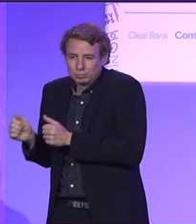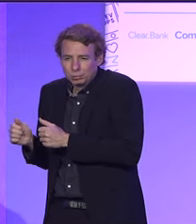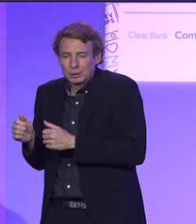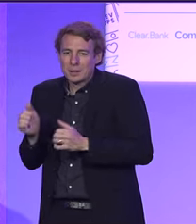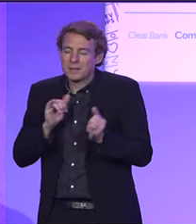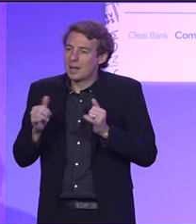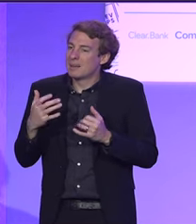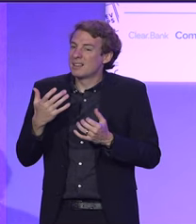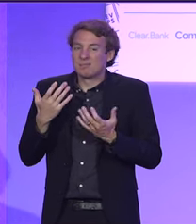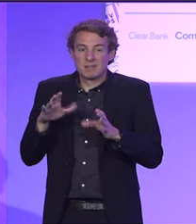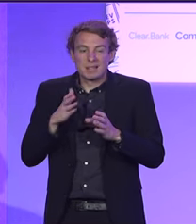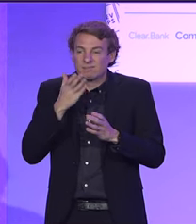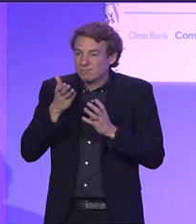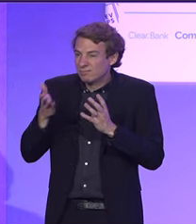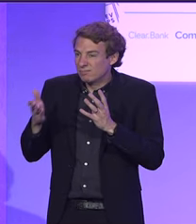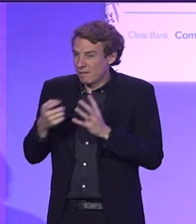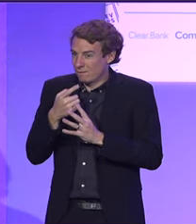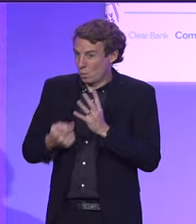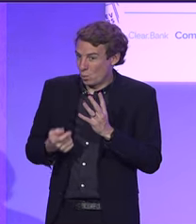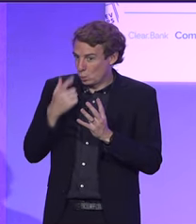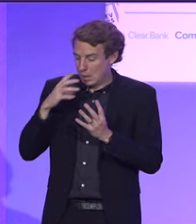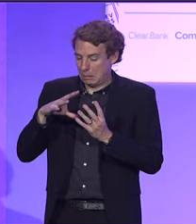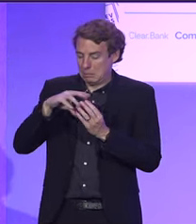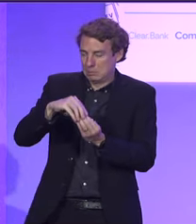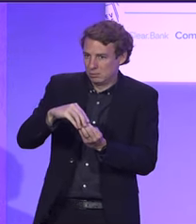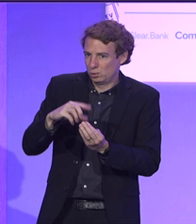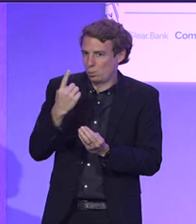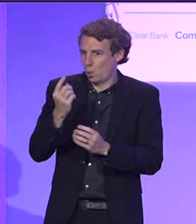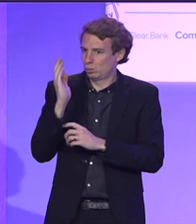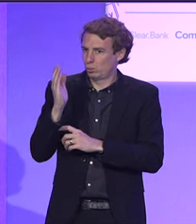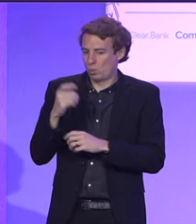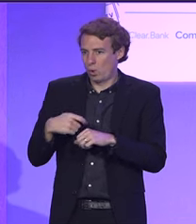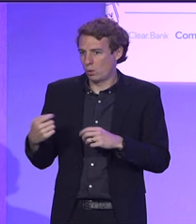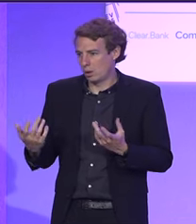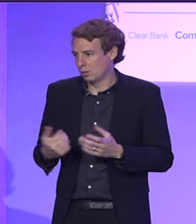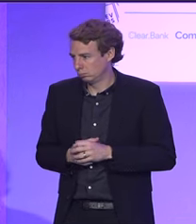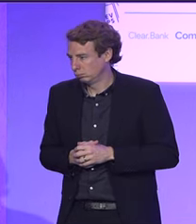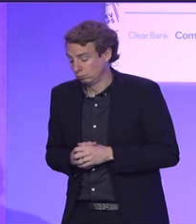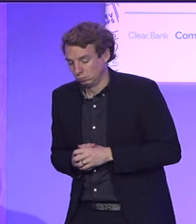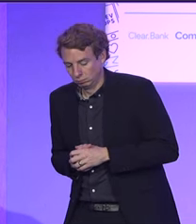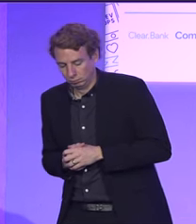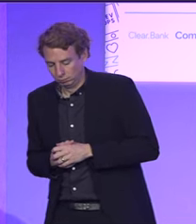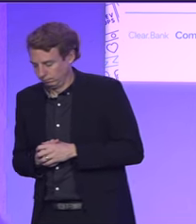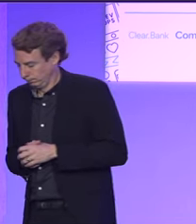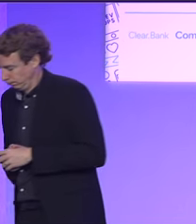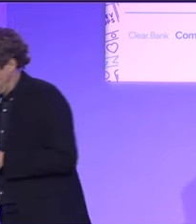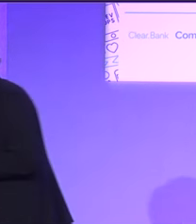the year and turn it into 1 longer talk later on. Right, but again, please never give up. Conference speaking